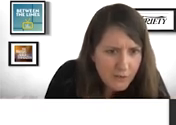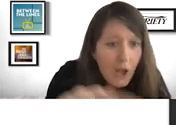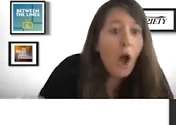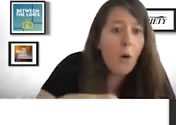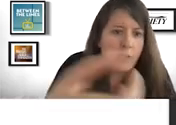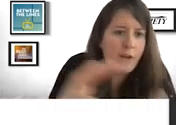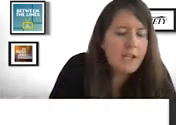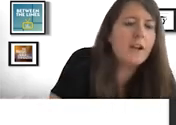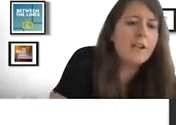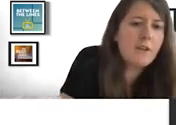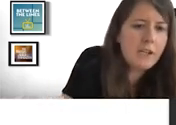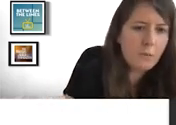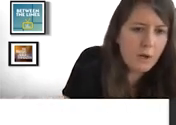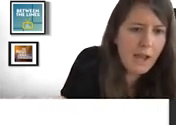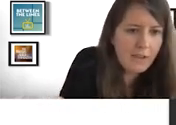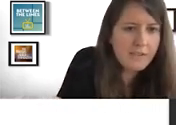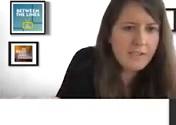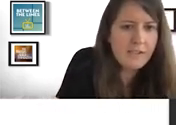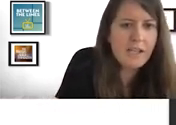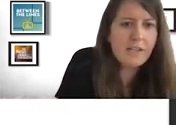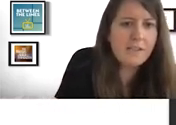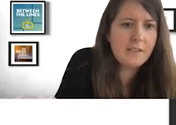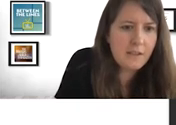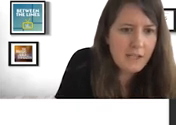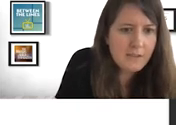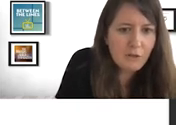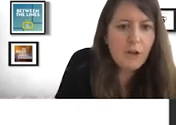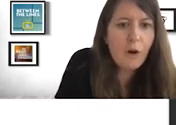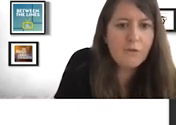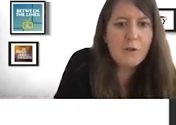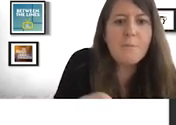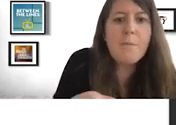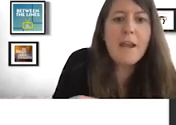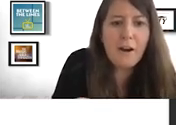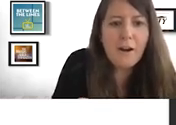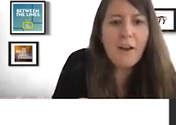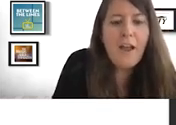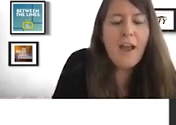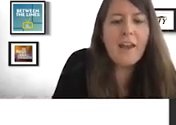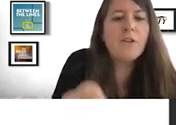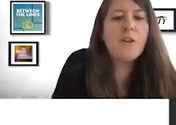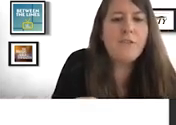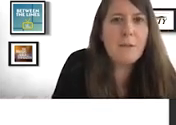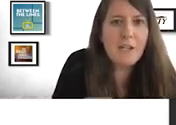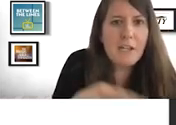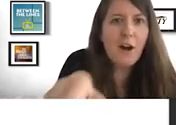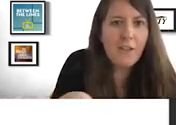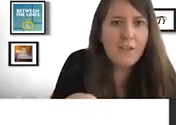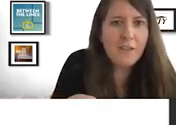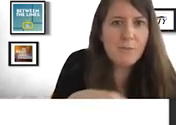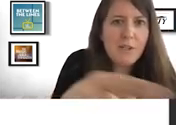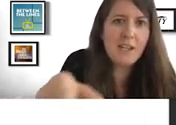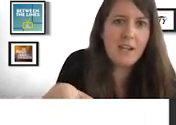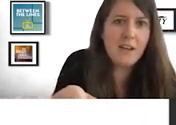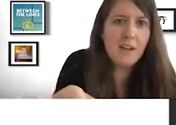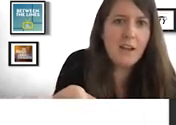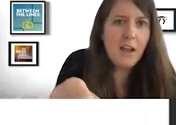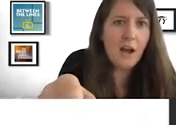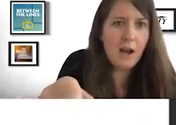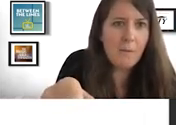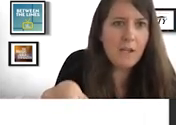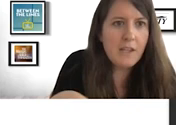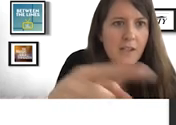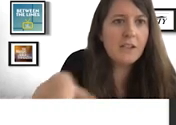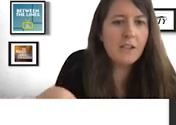where is it? Oh, it's right here. It's right here where Helen says, that's, that's my great hope for you, mayor. And I don't know if anybody caught this, but in,